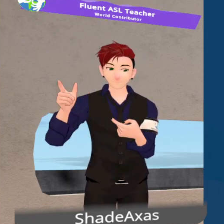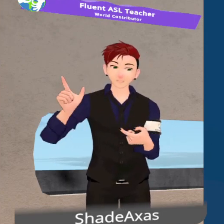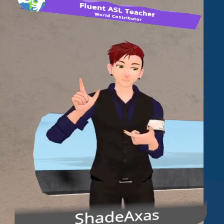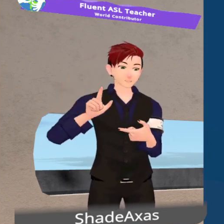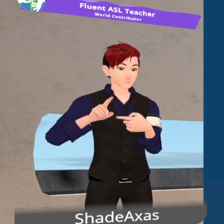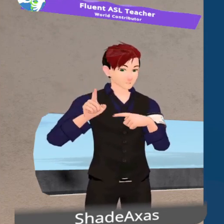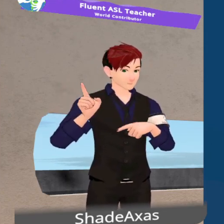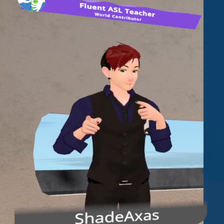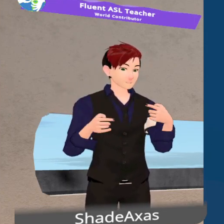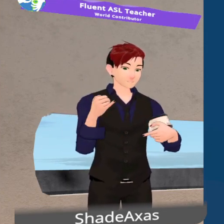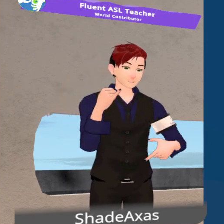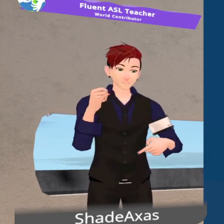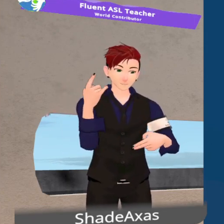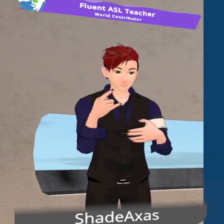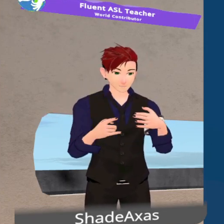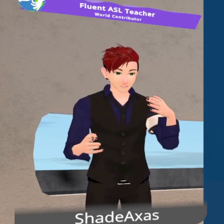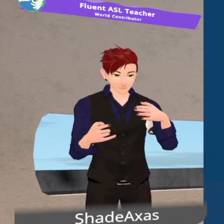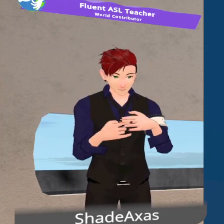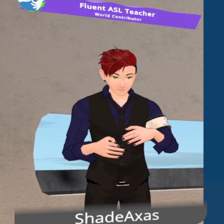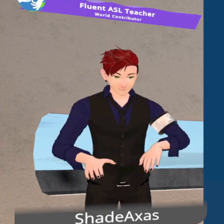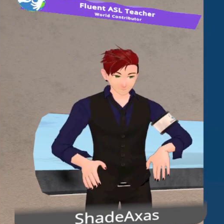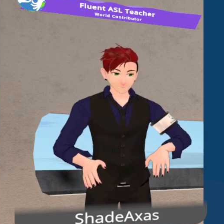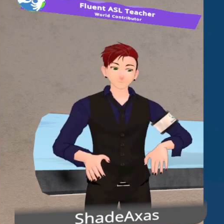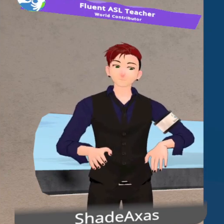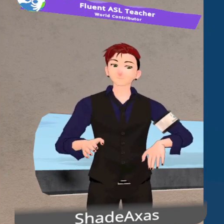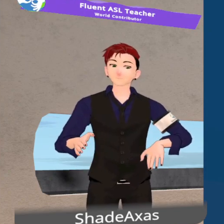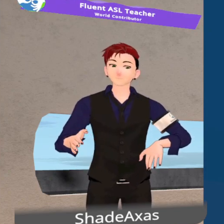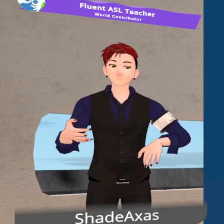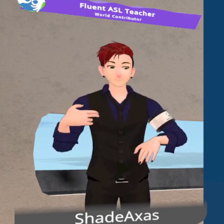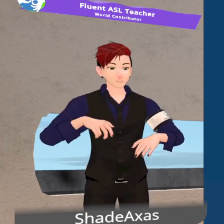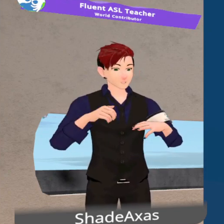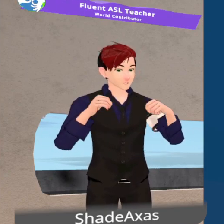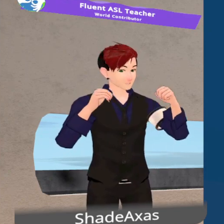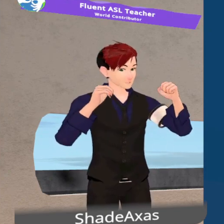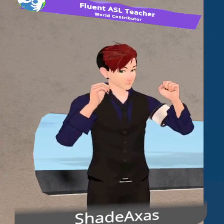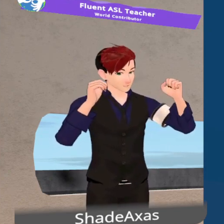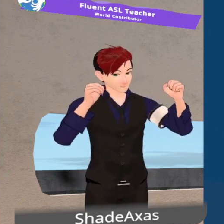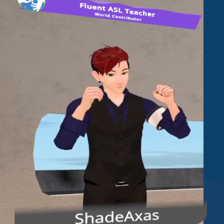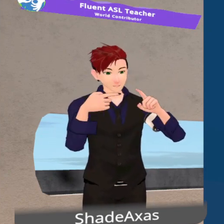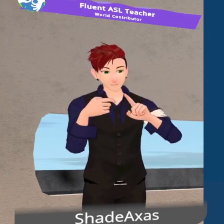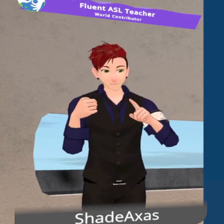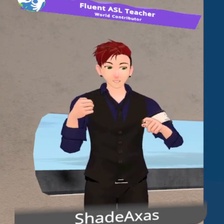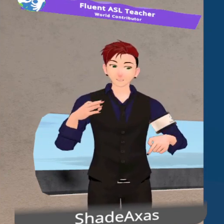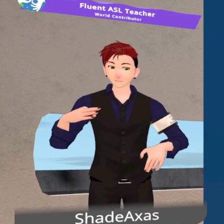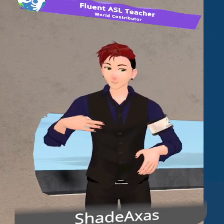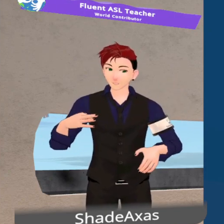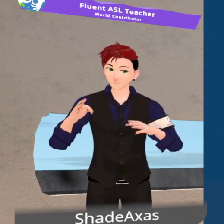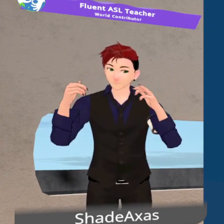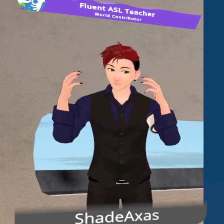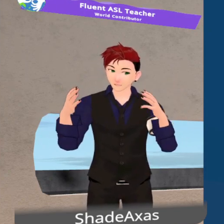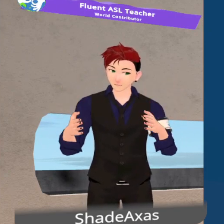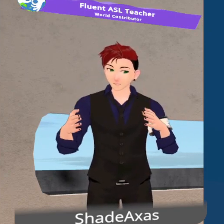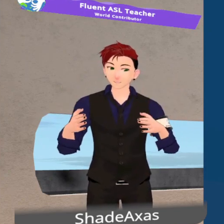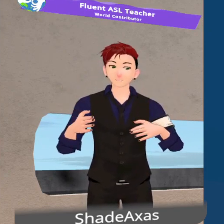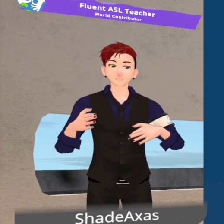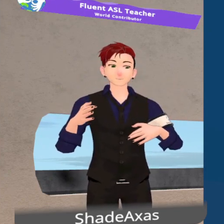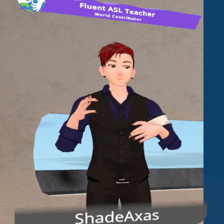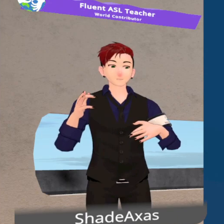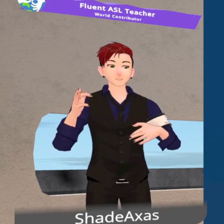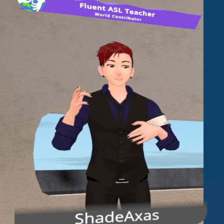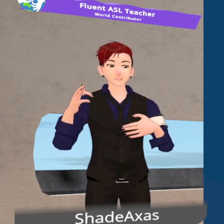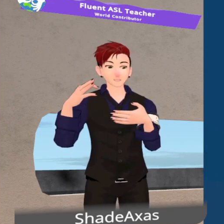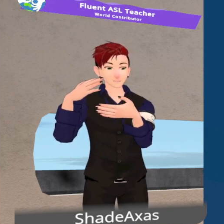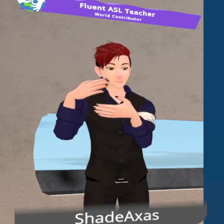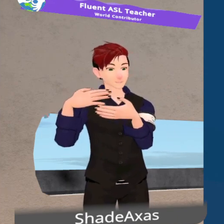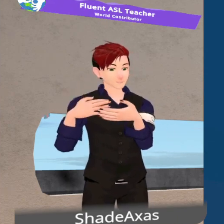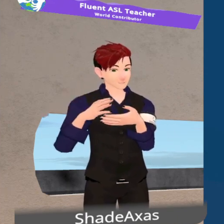just a few differences if something pops up. So we actually have lessons taught from volunteer teachers.